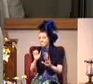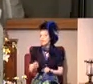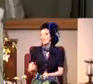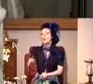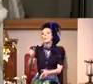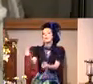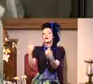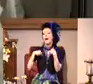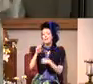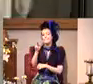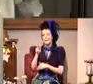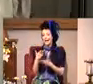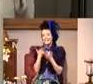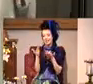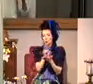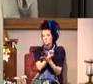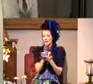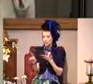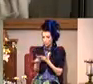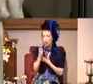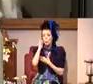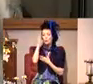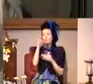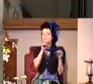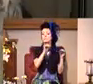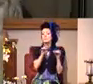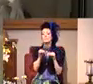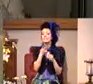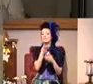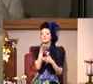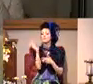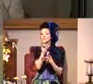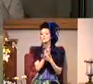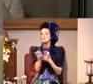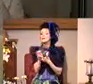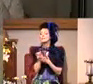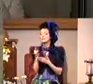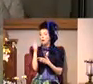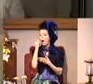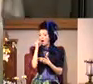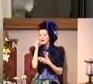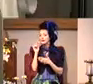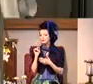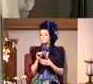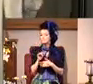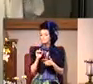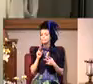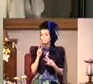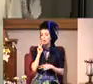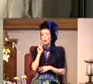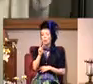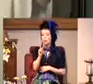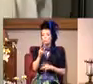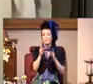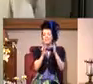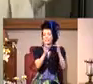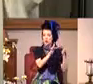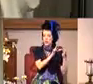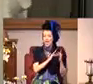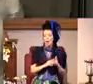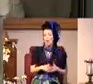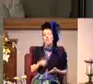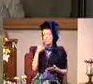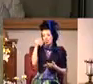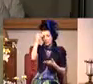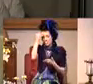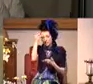week. But we will be moving in the next few weeks, and so keep your eyes open on the website and subscribe to the newsletter so that you know when we